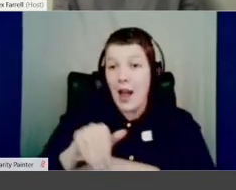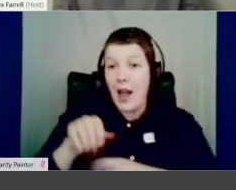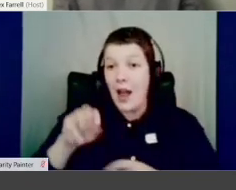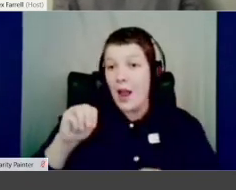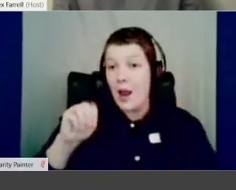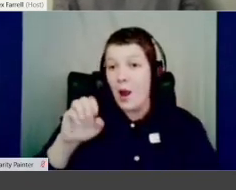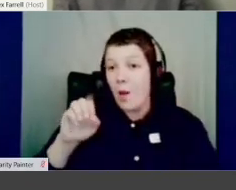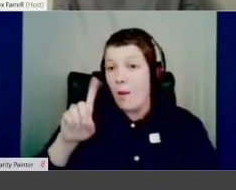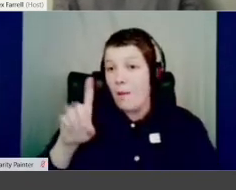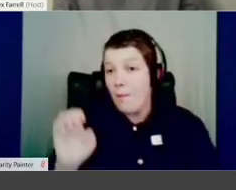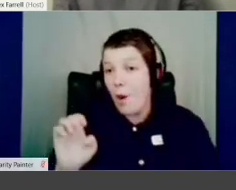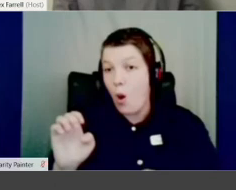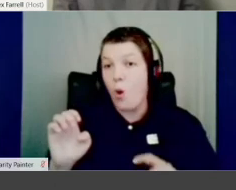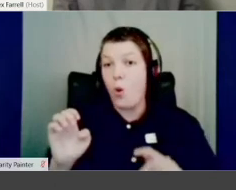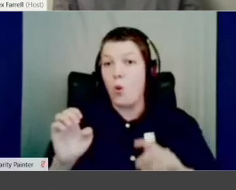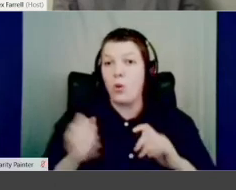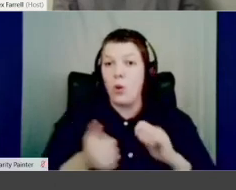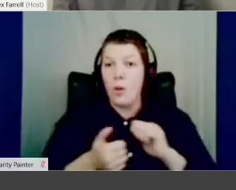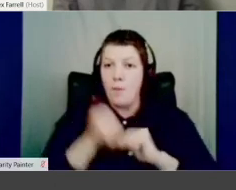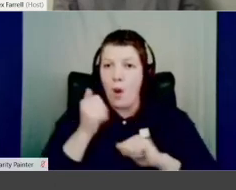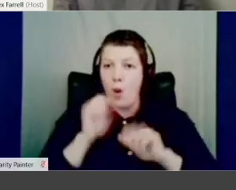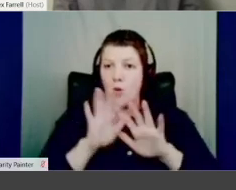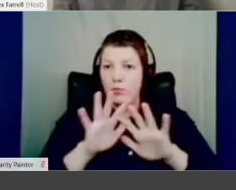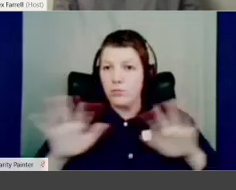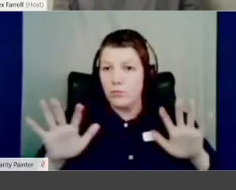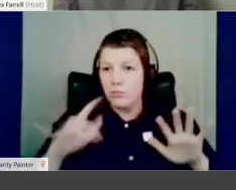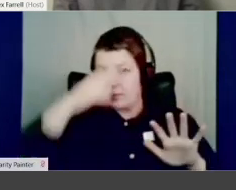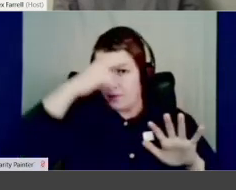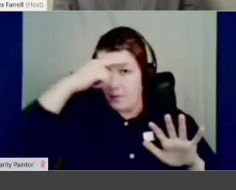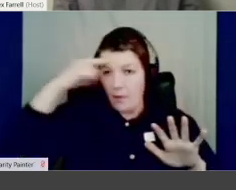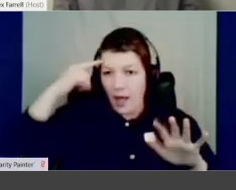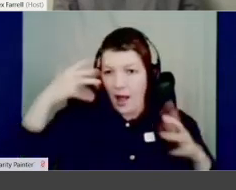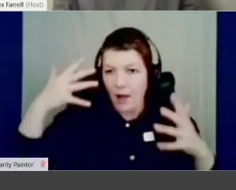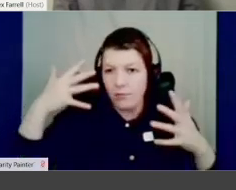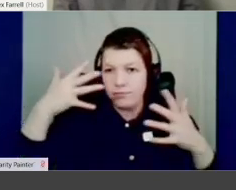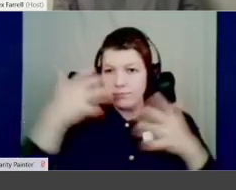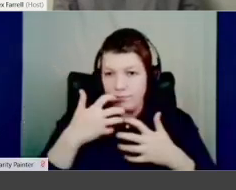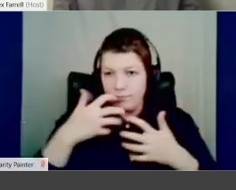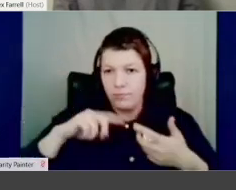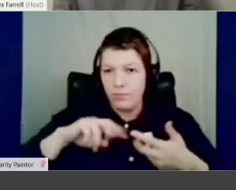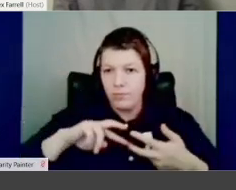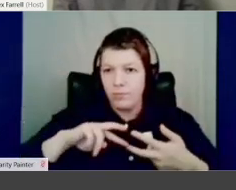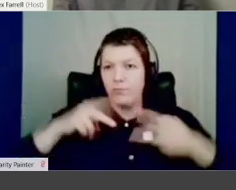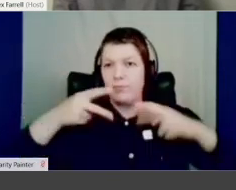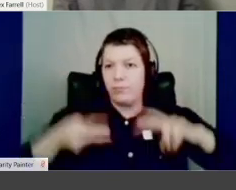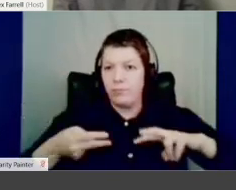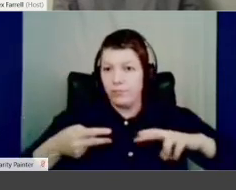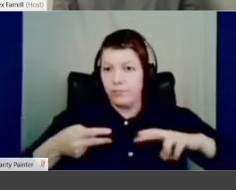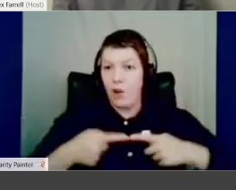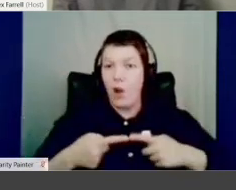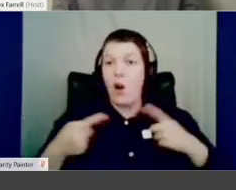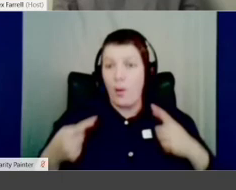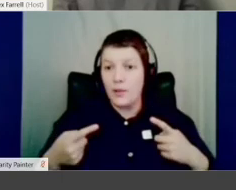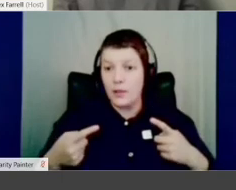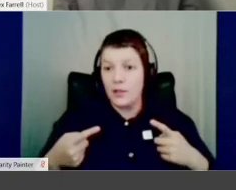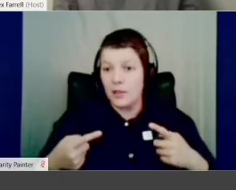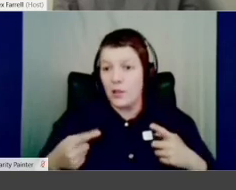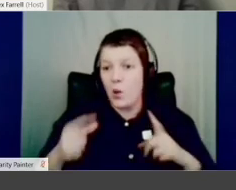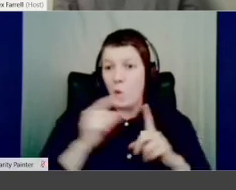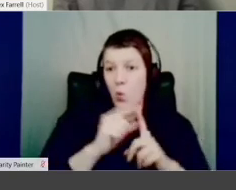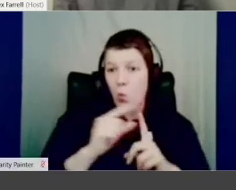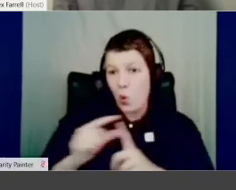it black, and the making basically doing the opposite, and the text white.